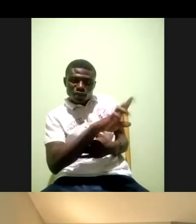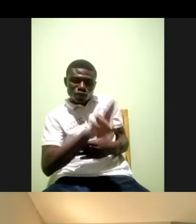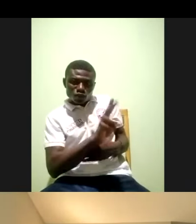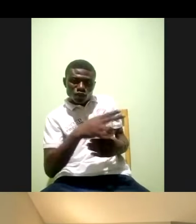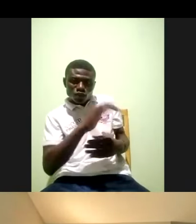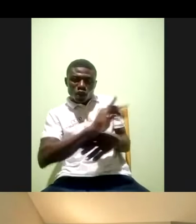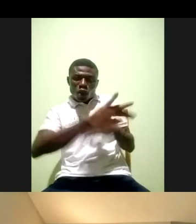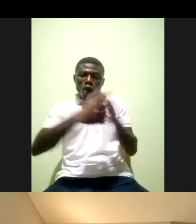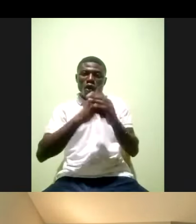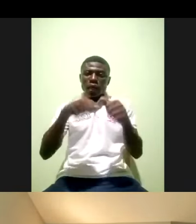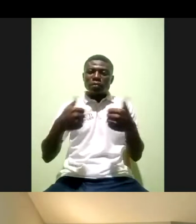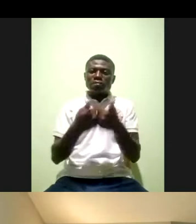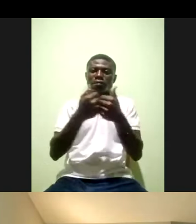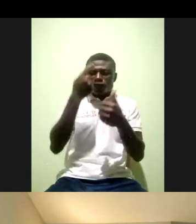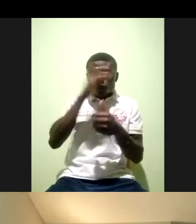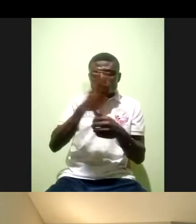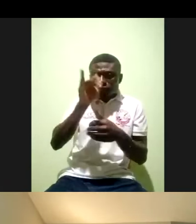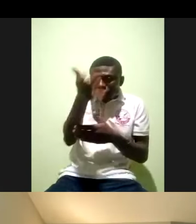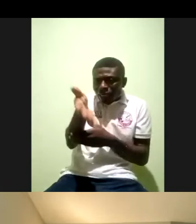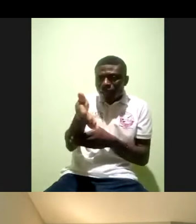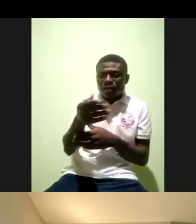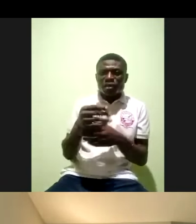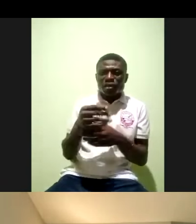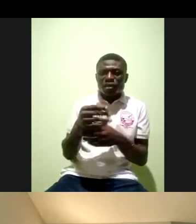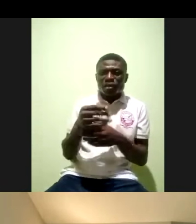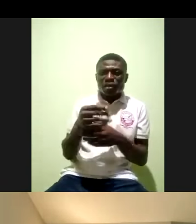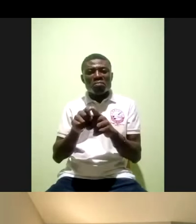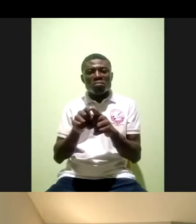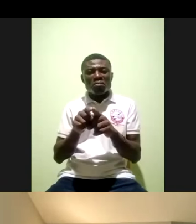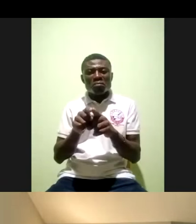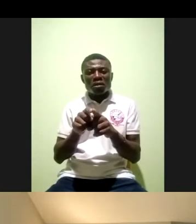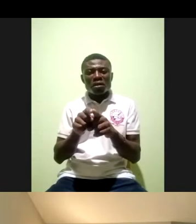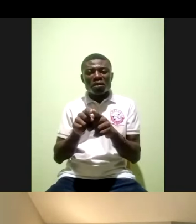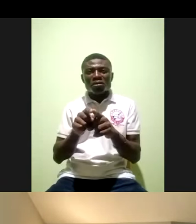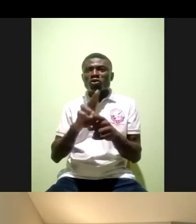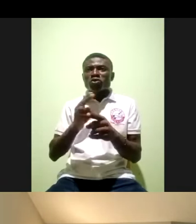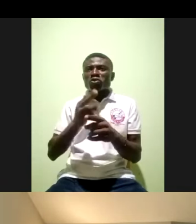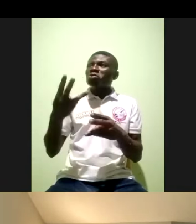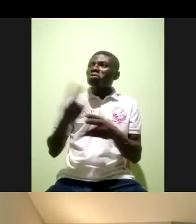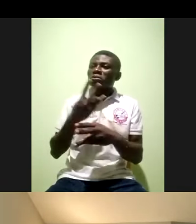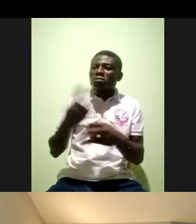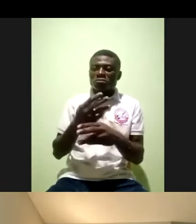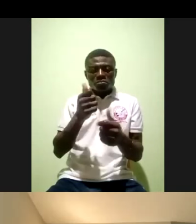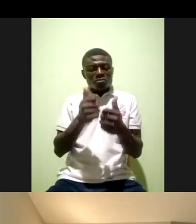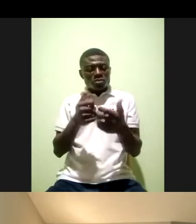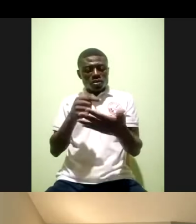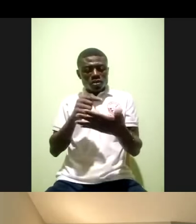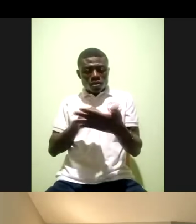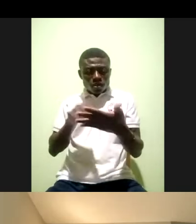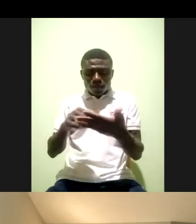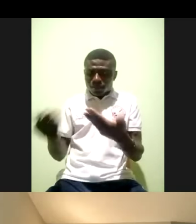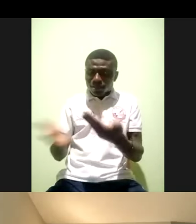becomes challenging for the children. And then they might still rely on calculators for simple math functions like adding and